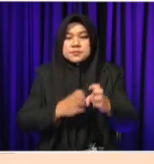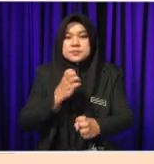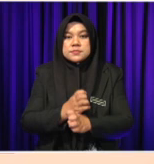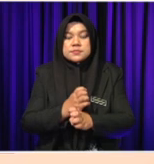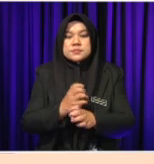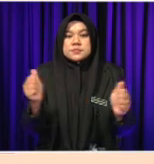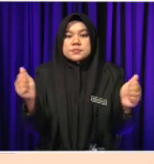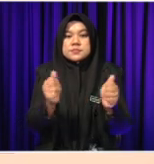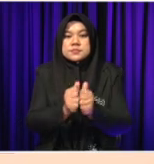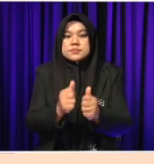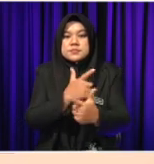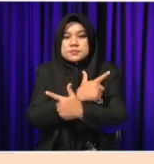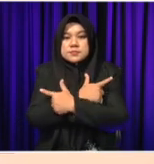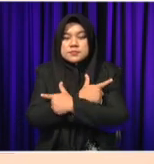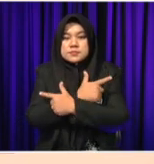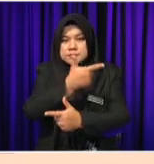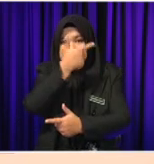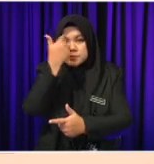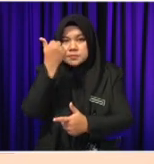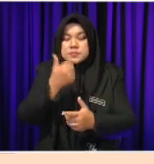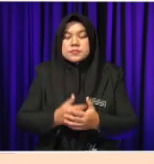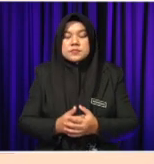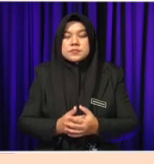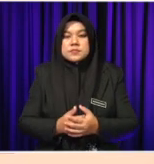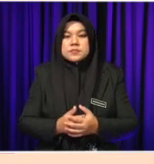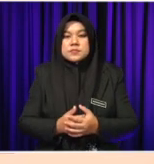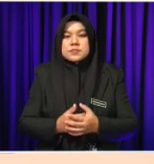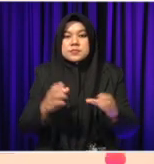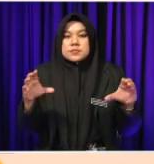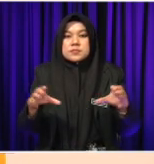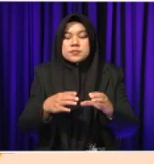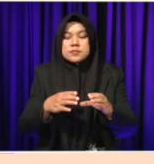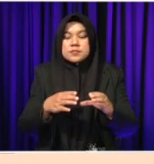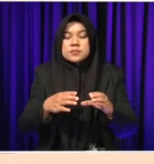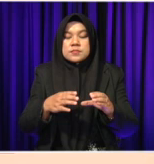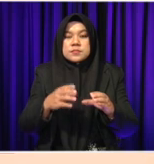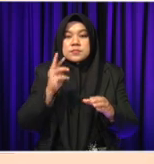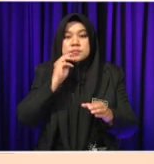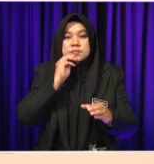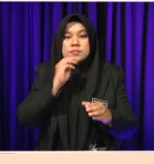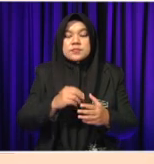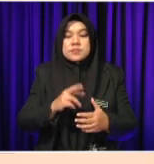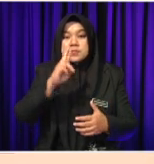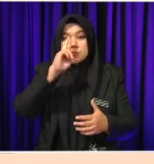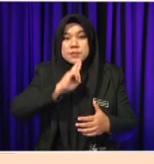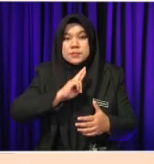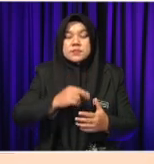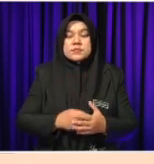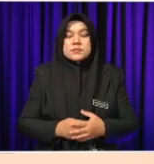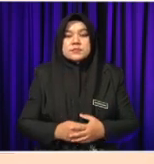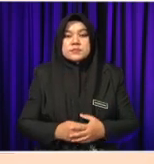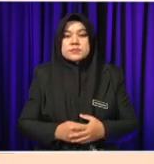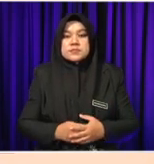mm-hmm. with love. So because of the word love, that has made Mia chose this line as your red color. Mm-hmm. Very good,